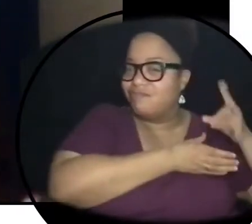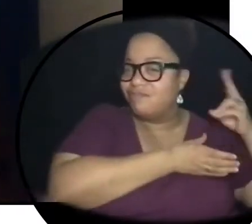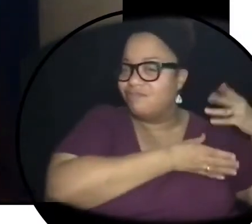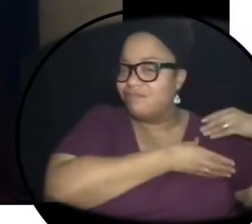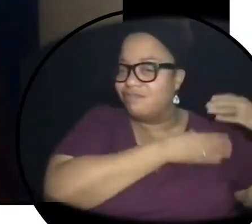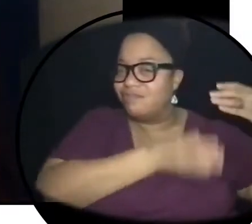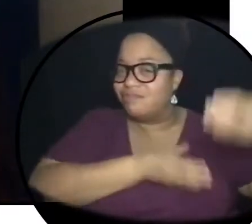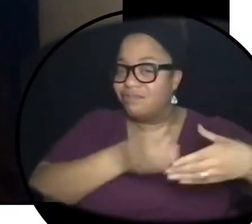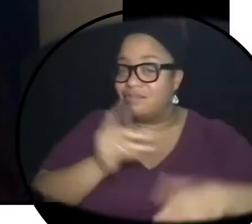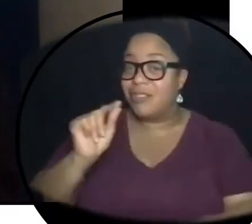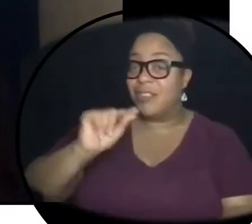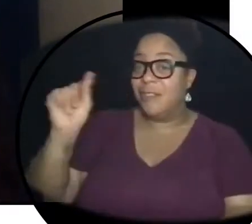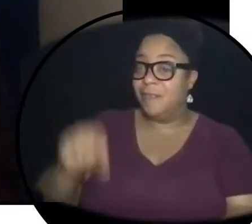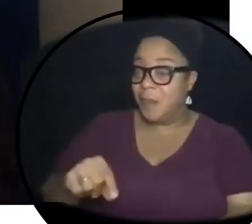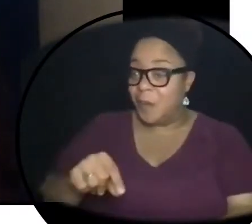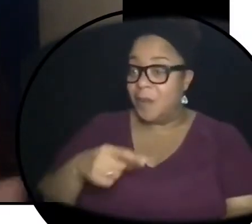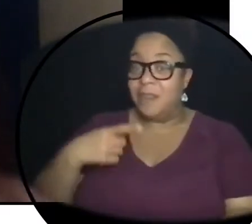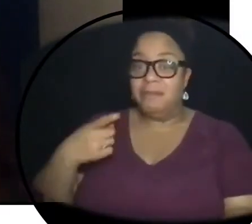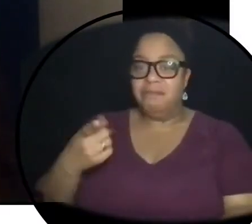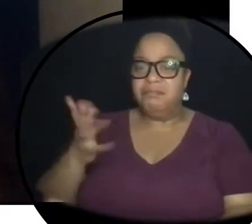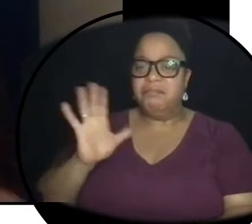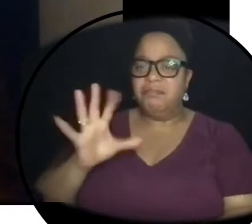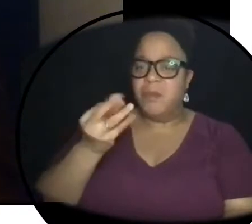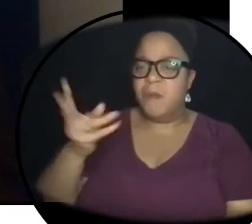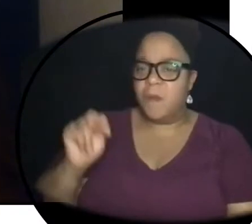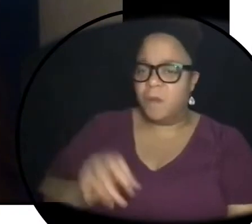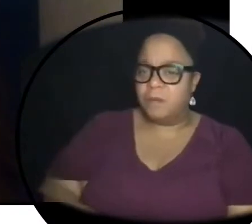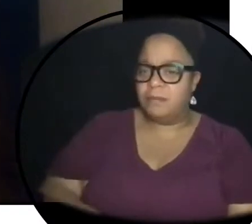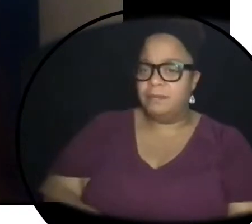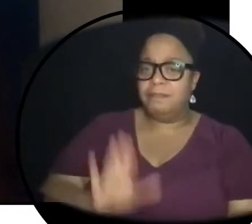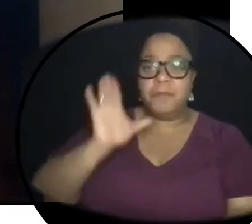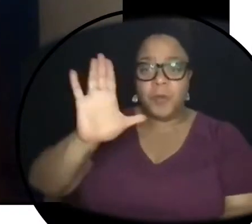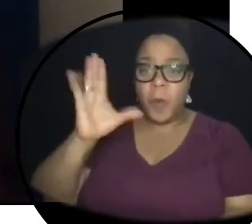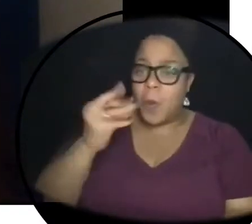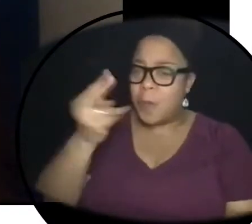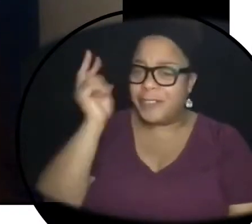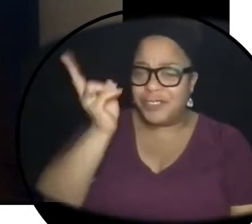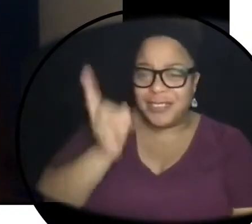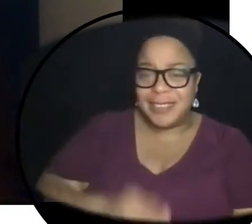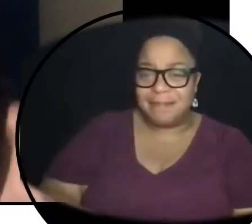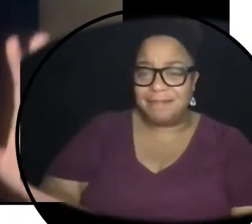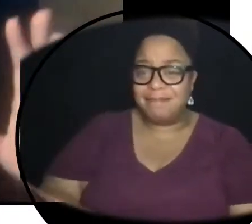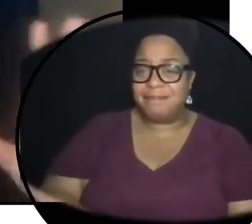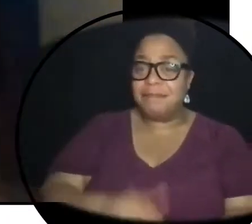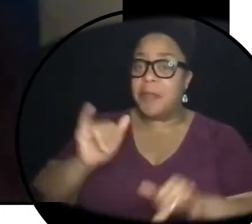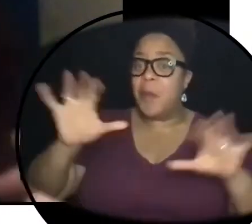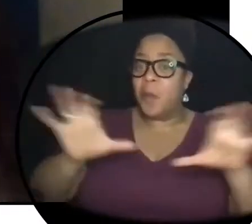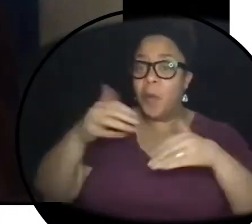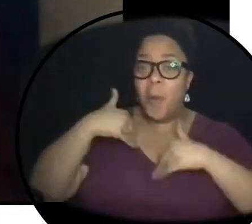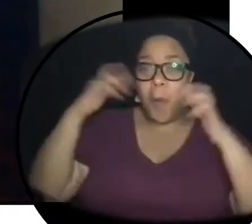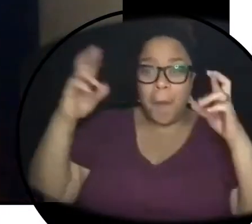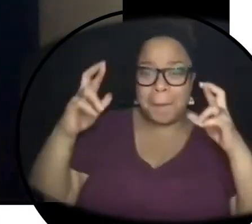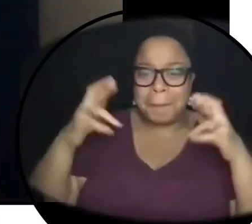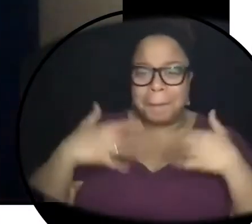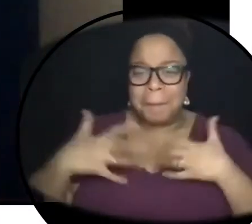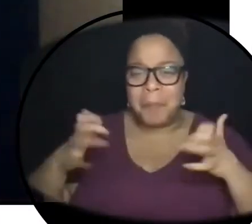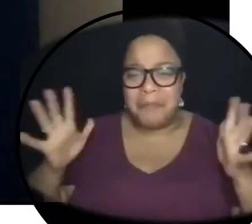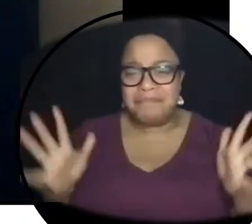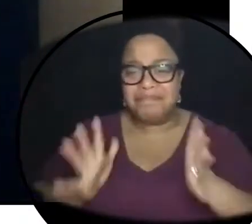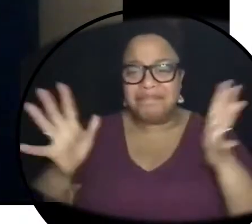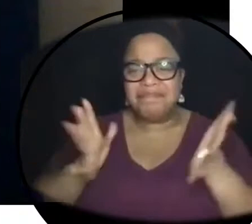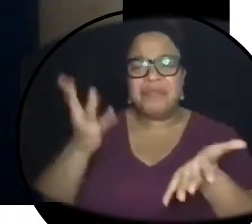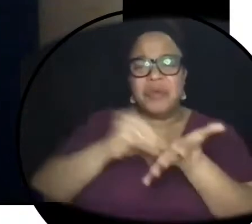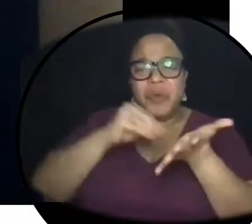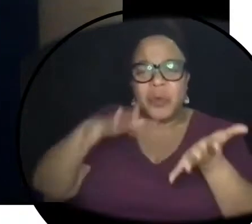bouncing off ideas. But somehow, our educational systems do not reward that. We reward the individual paper. We reward the